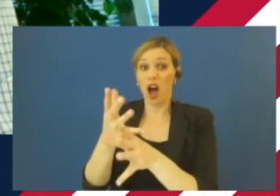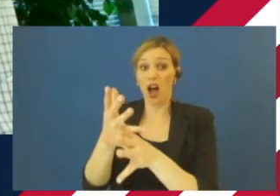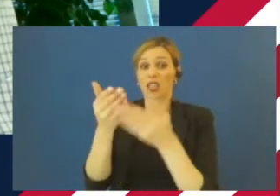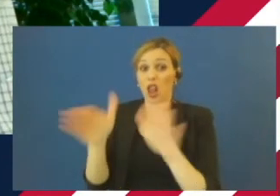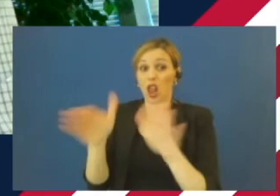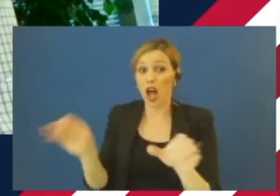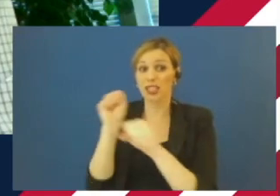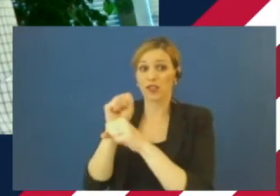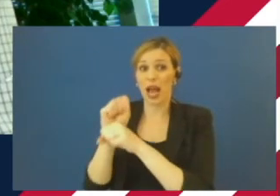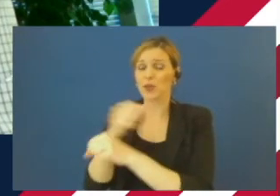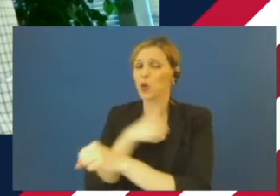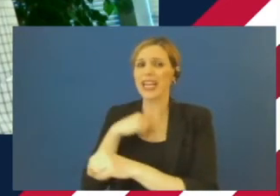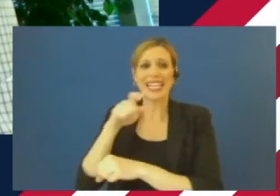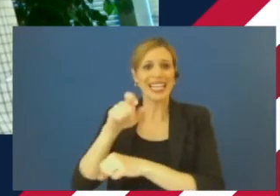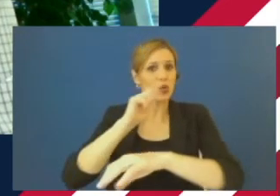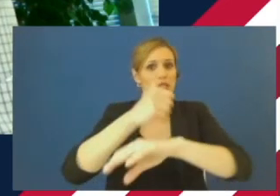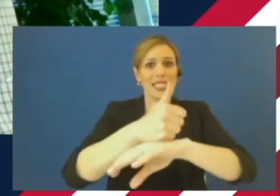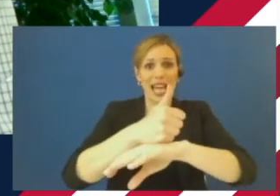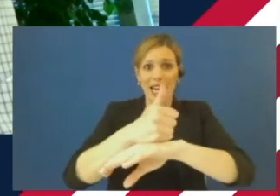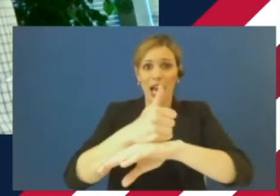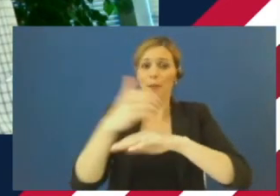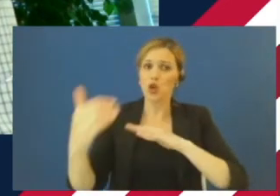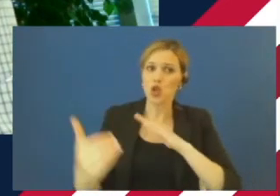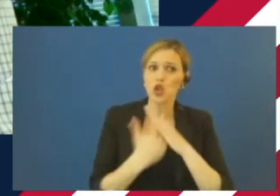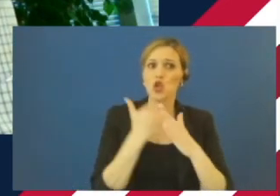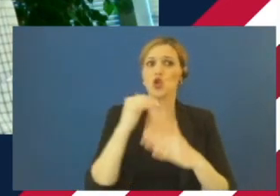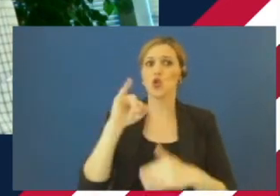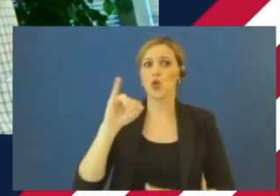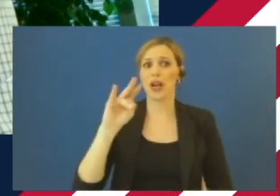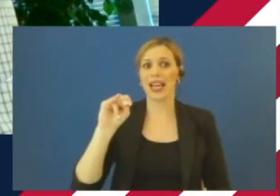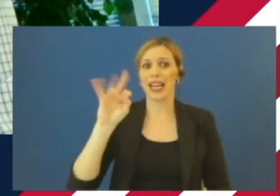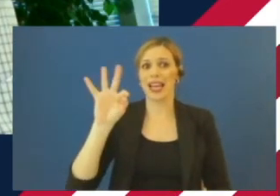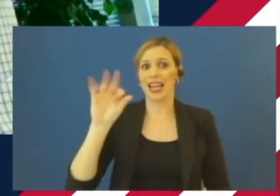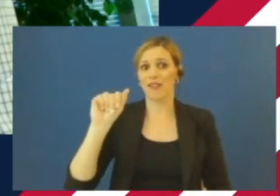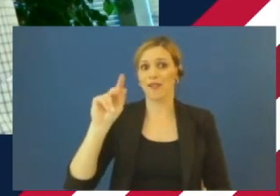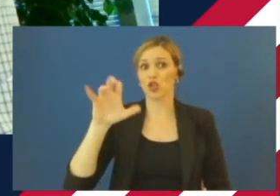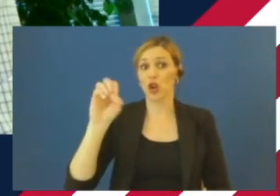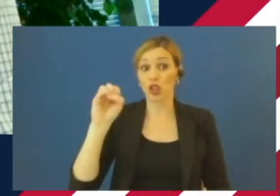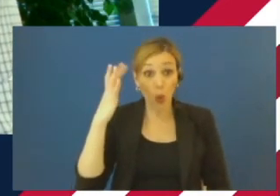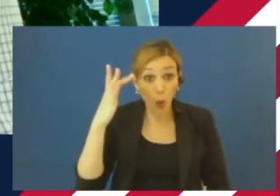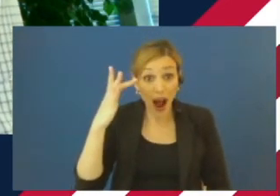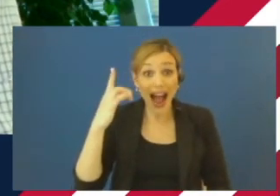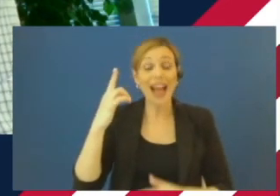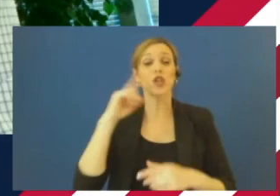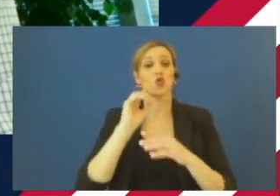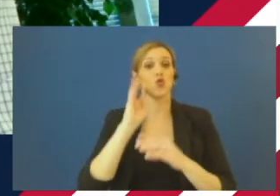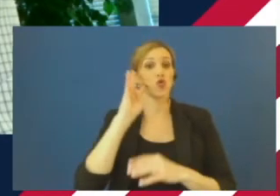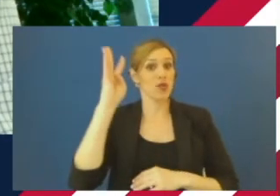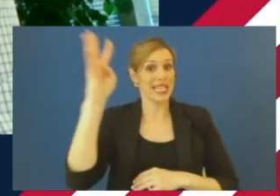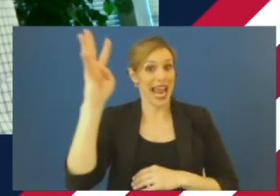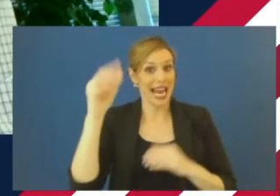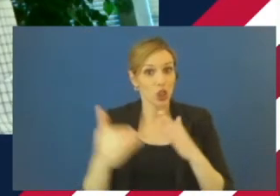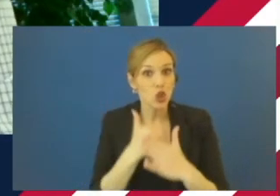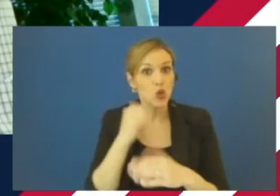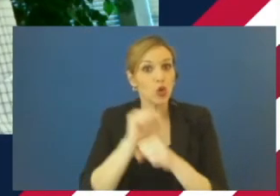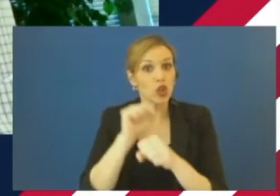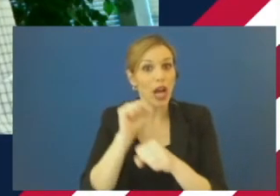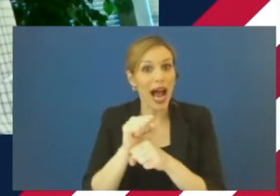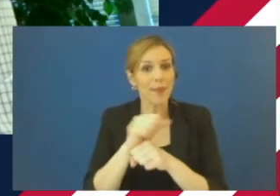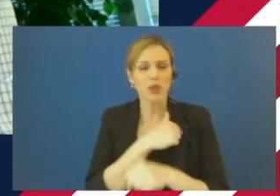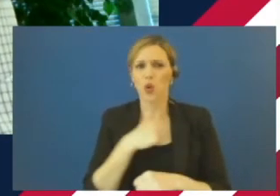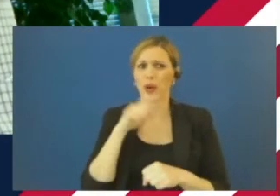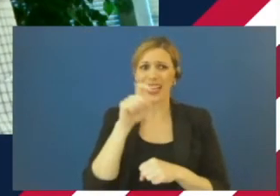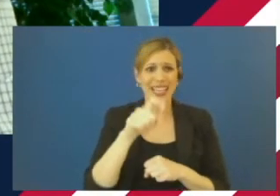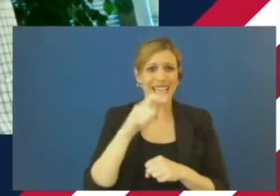America's infrastructure jobs is not only for union members of today, but it's for future union members. It's to build the affordable housing that's